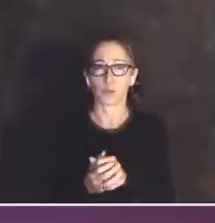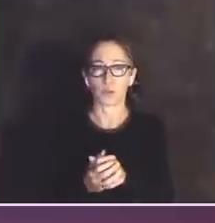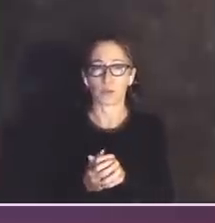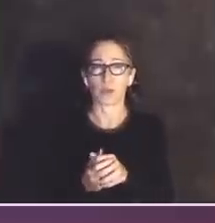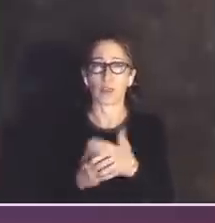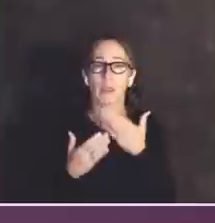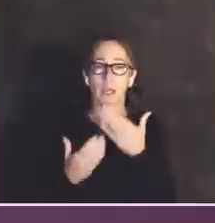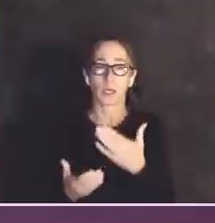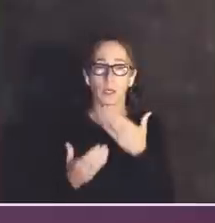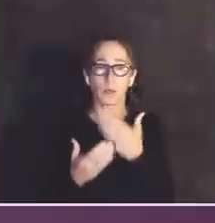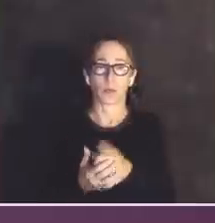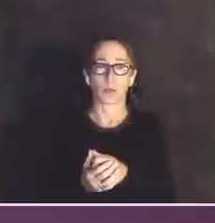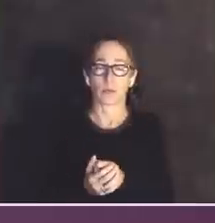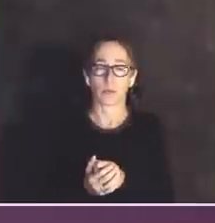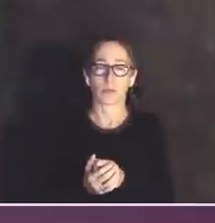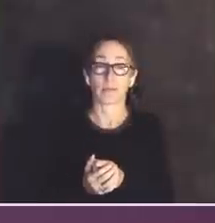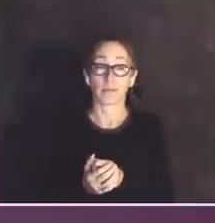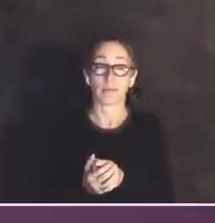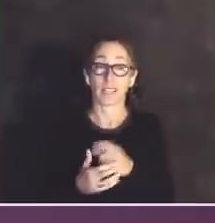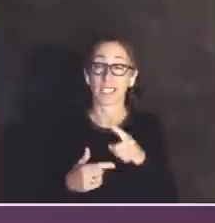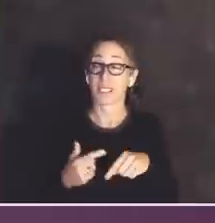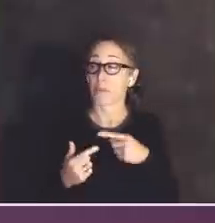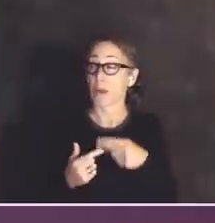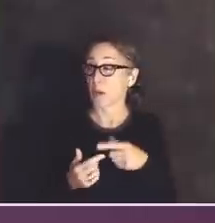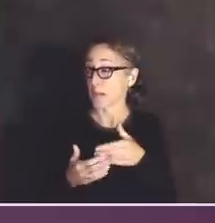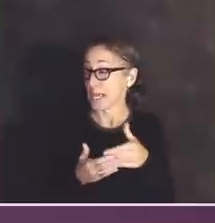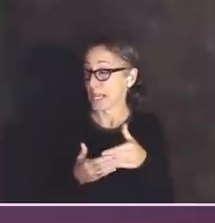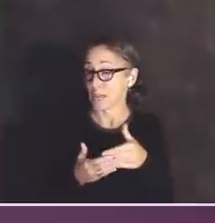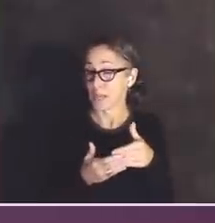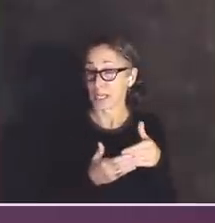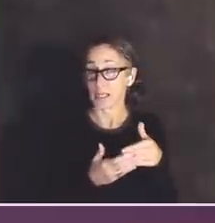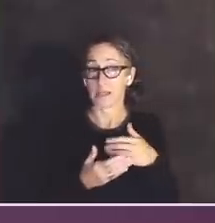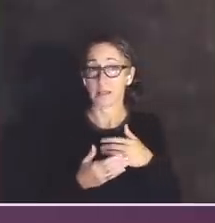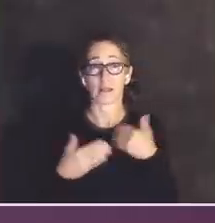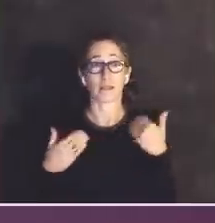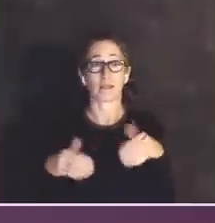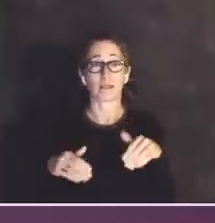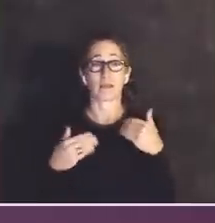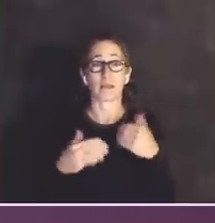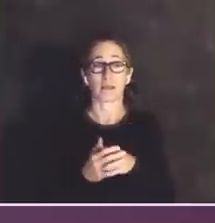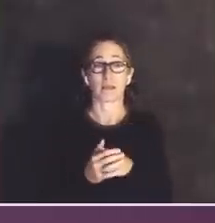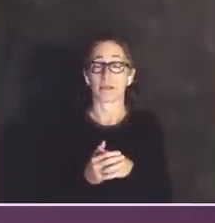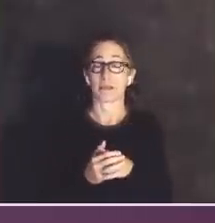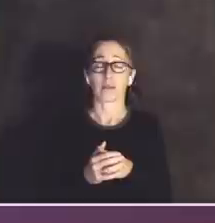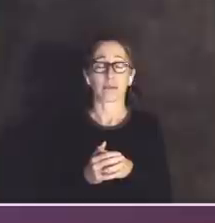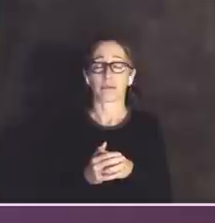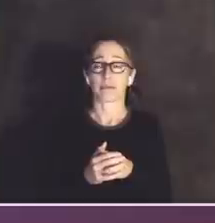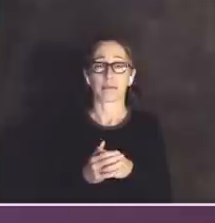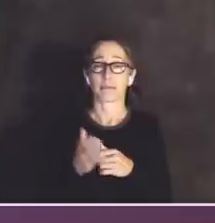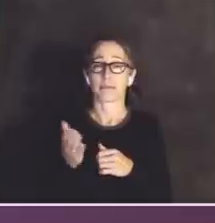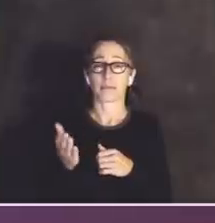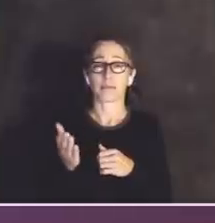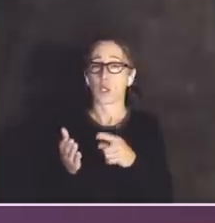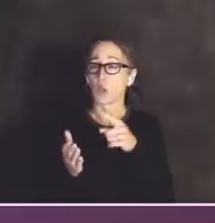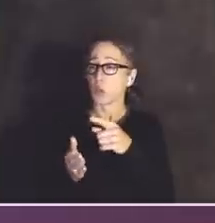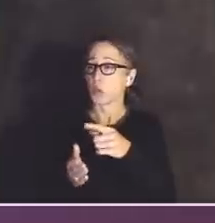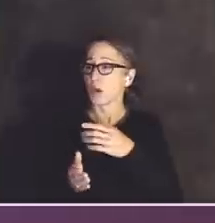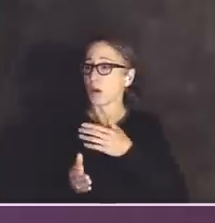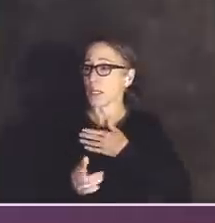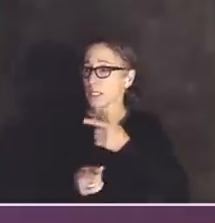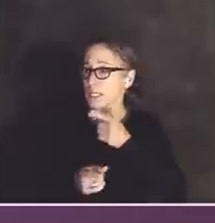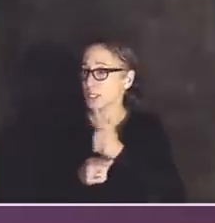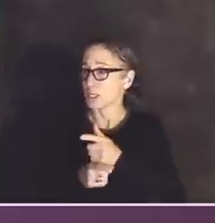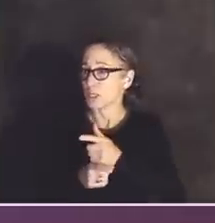there. It's all about our babies. And Alma Adams, my goodness. Just, you are a sister, a friend,